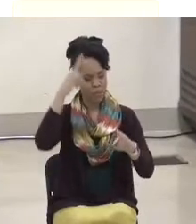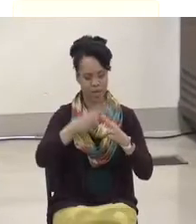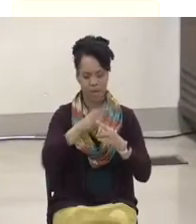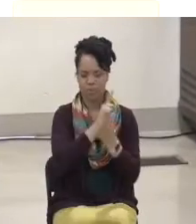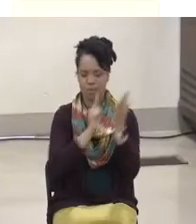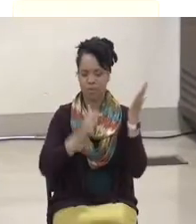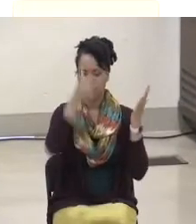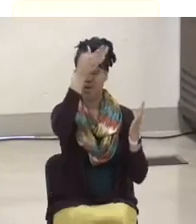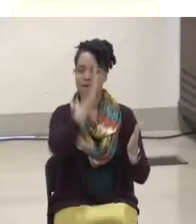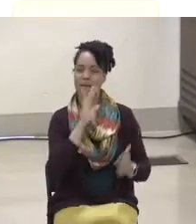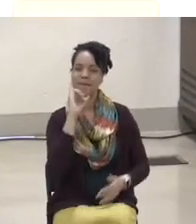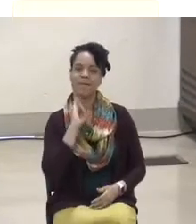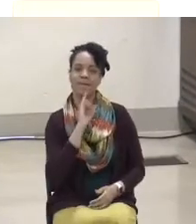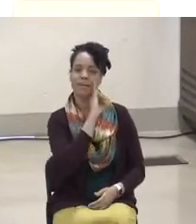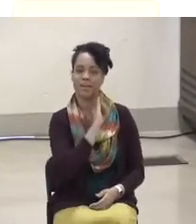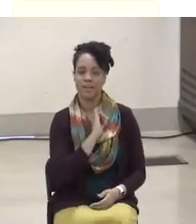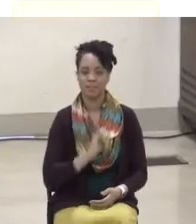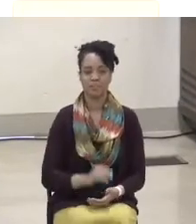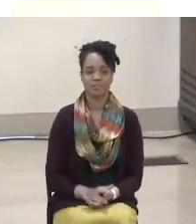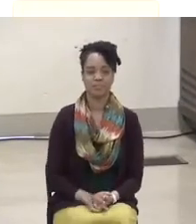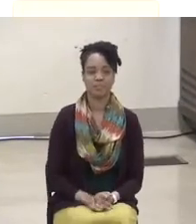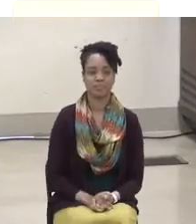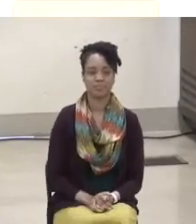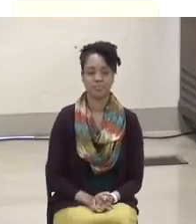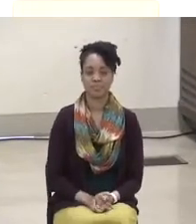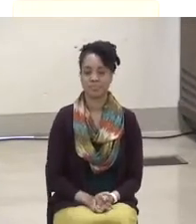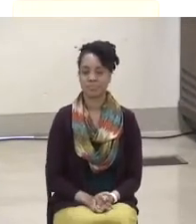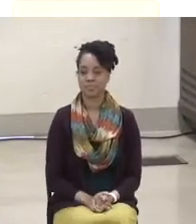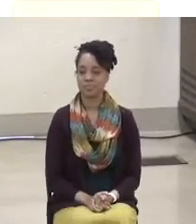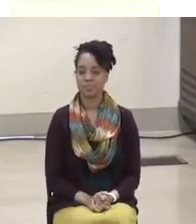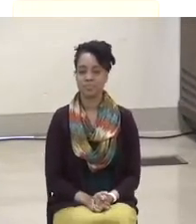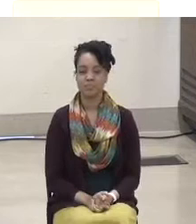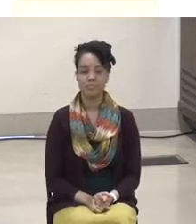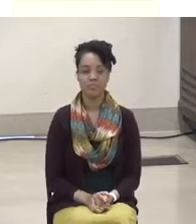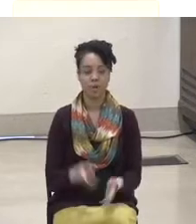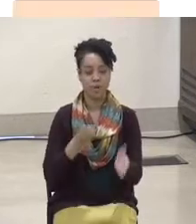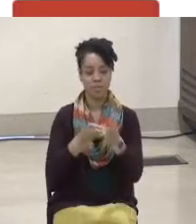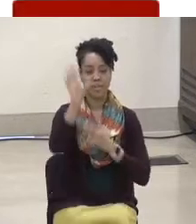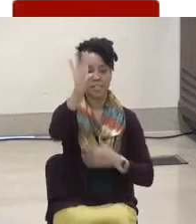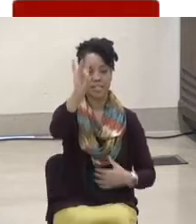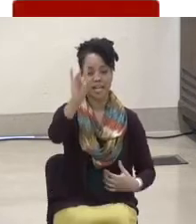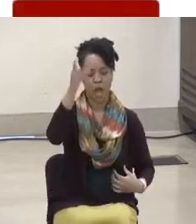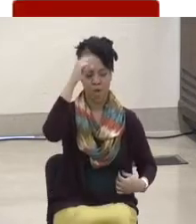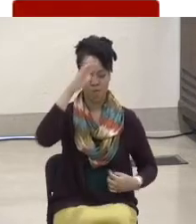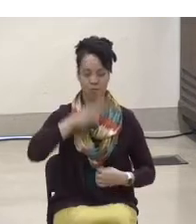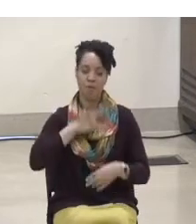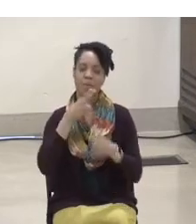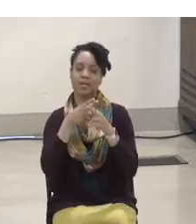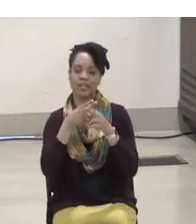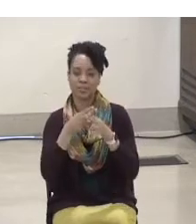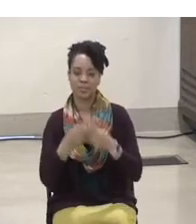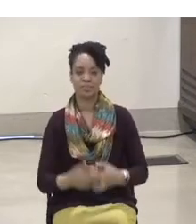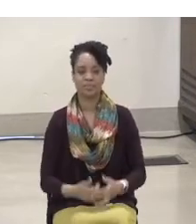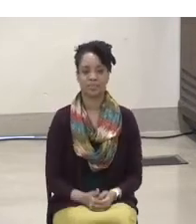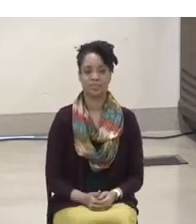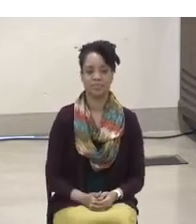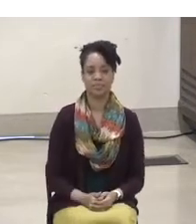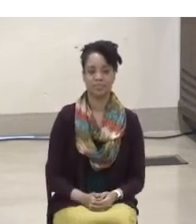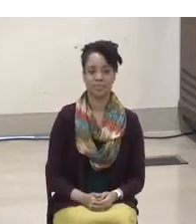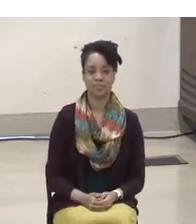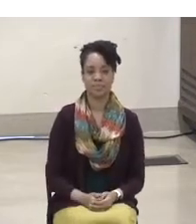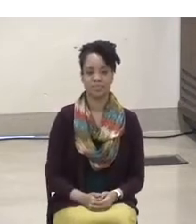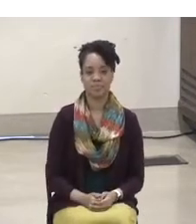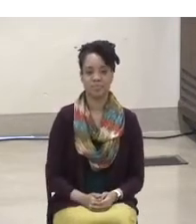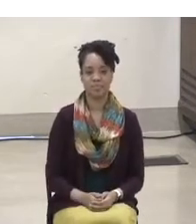of Israel. Dice, edificar casa al nombre de Jehová Dios de Israel. Verse 8, for my name. Por mi nombre, versículo